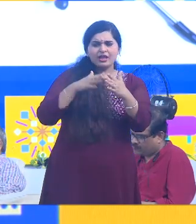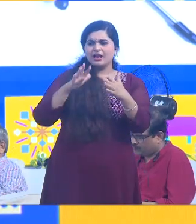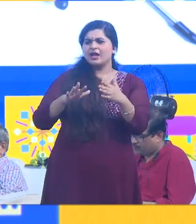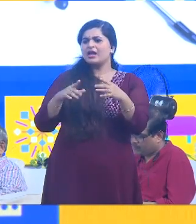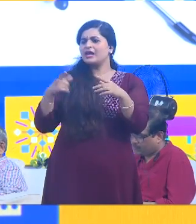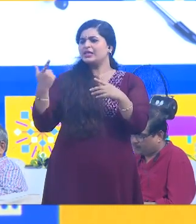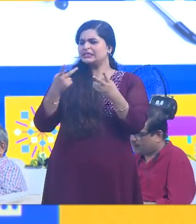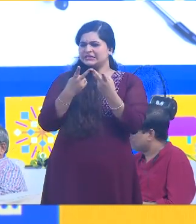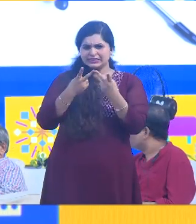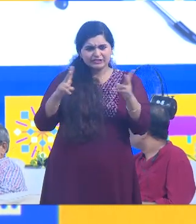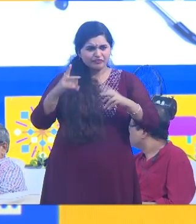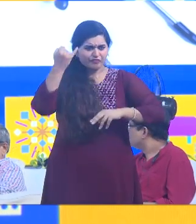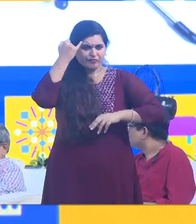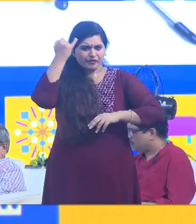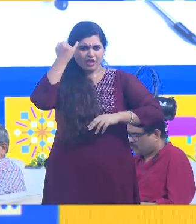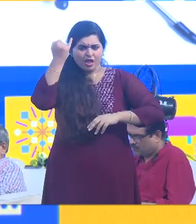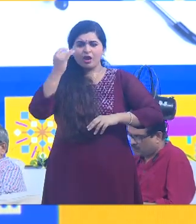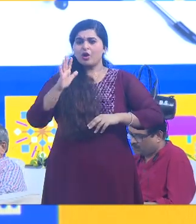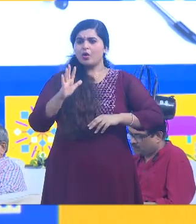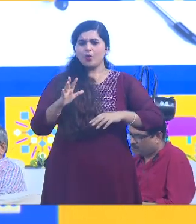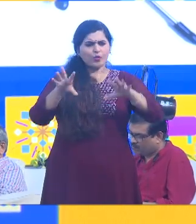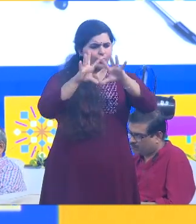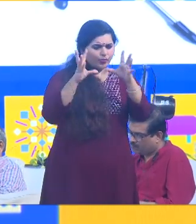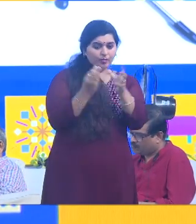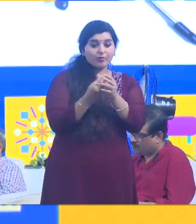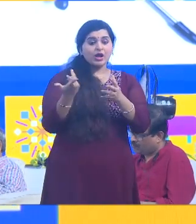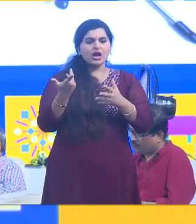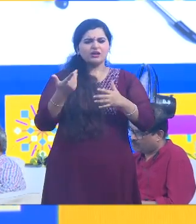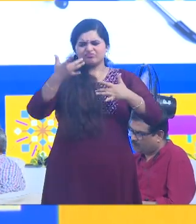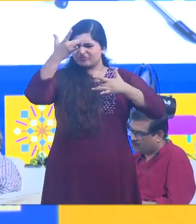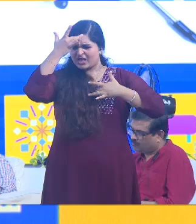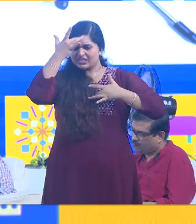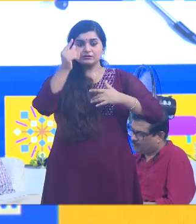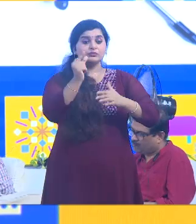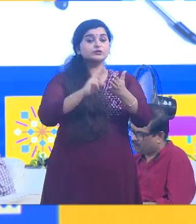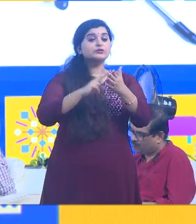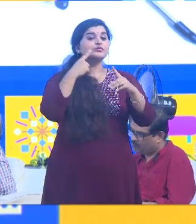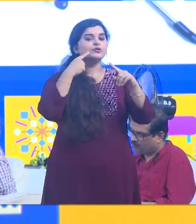ANC, PNC, and orthopedic management, sickle cell disease unit, and others. Next one.